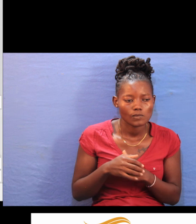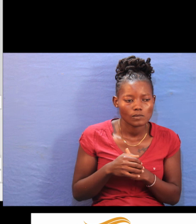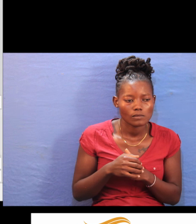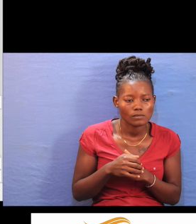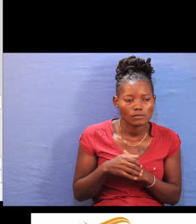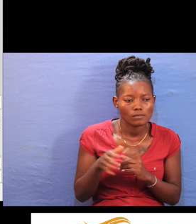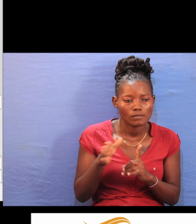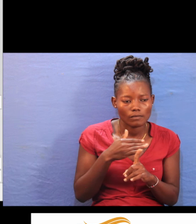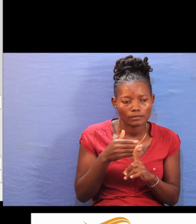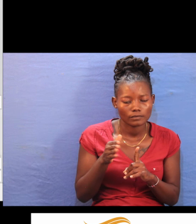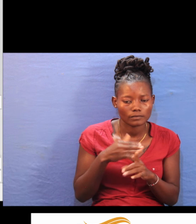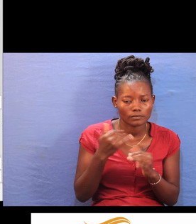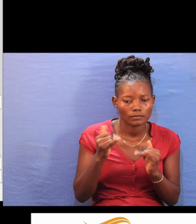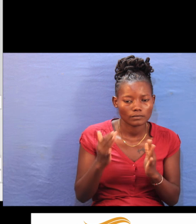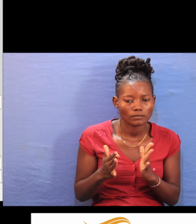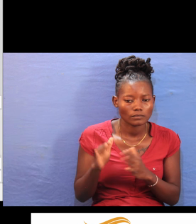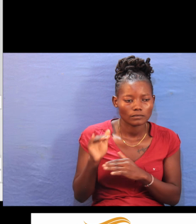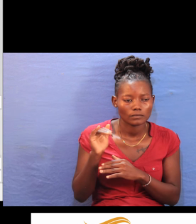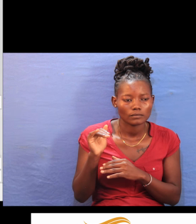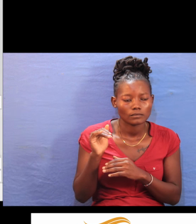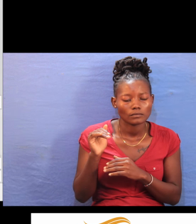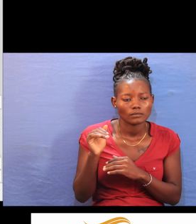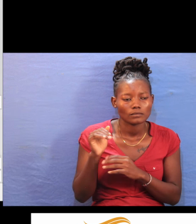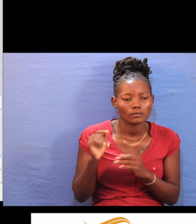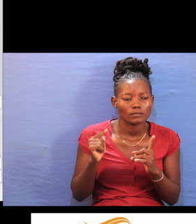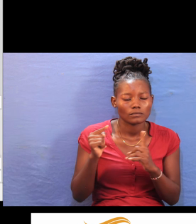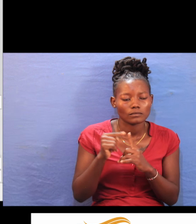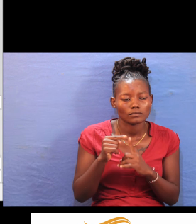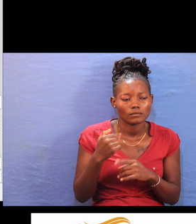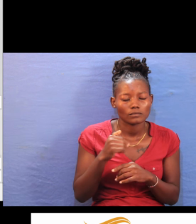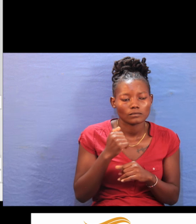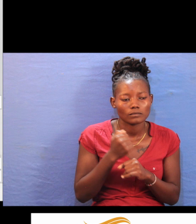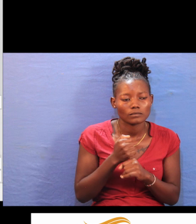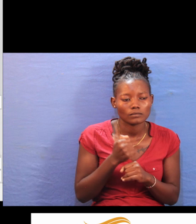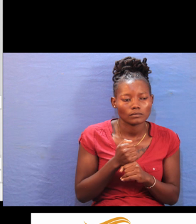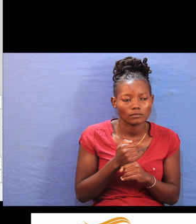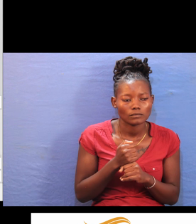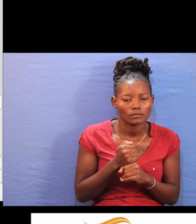many areas, including, as we mentioned before, the psychological skills.